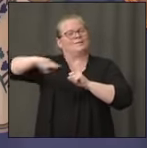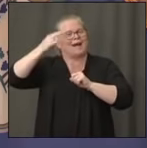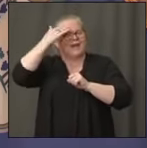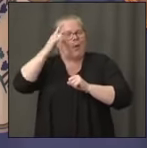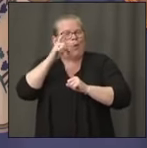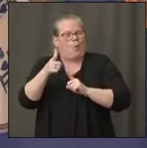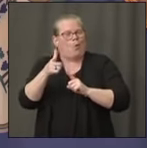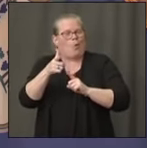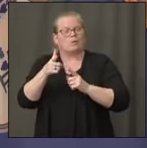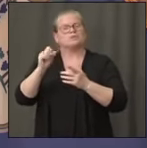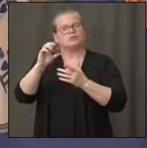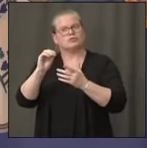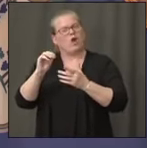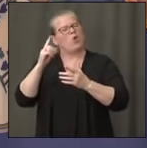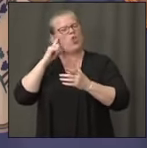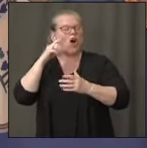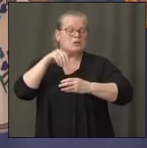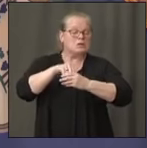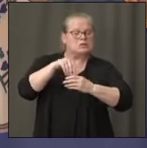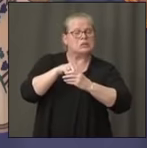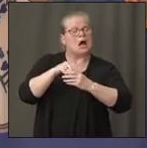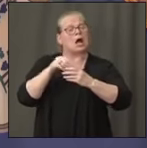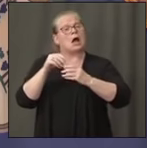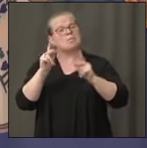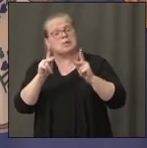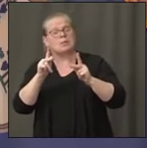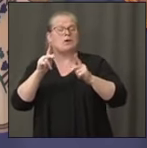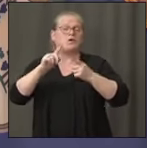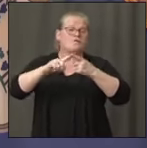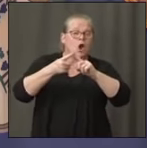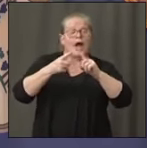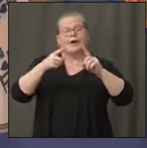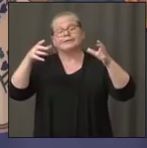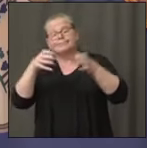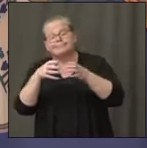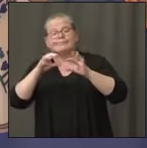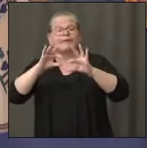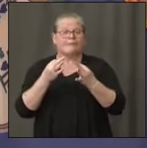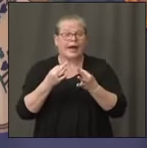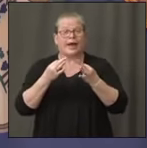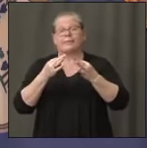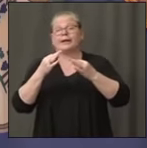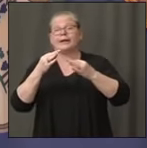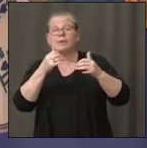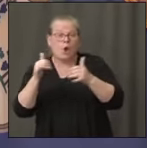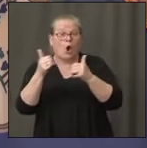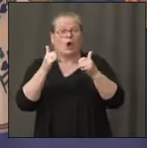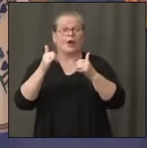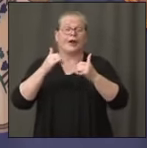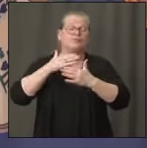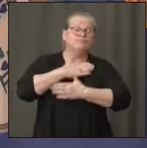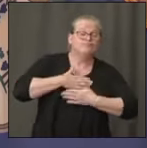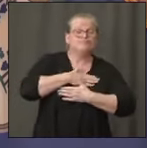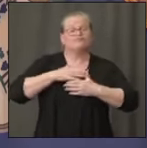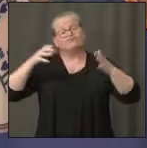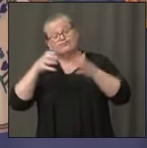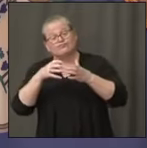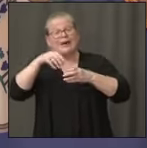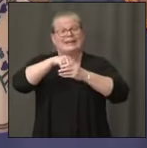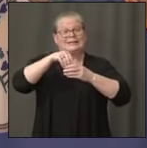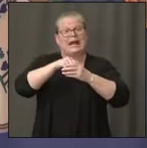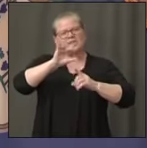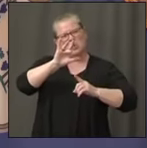inside private gatherings to be and our outside private gatherings. So that's a big change. Maybe New